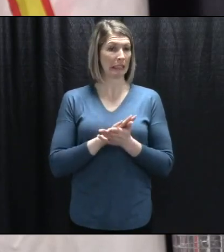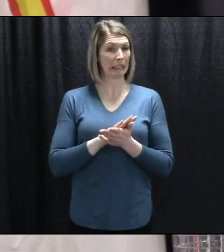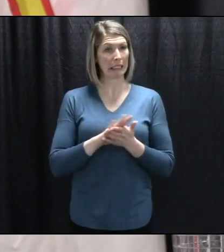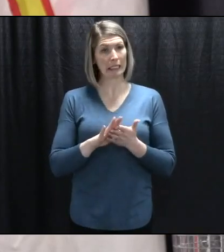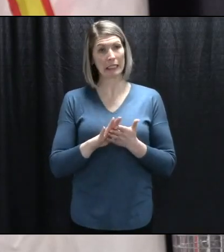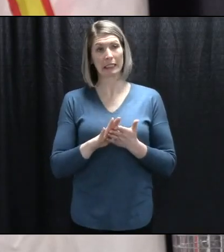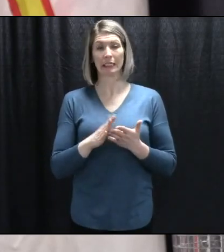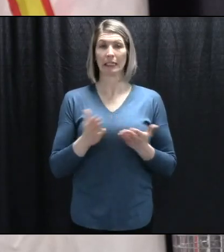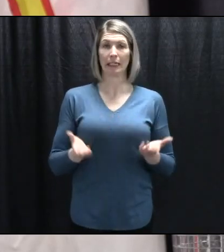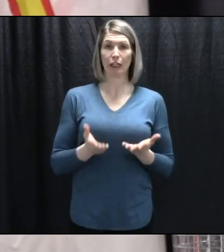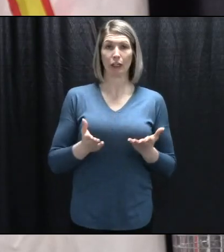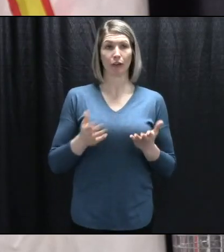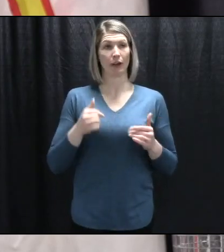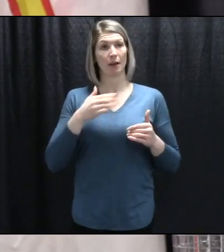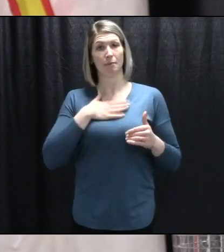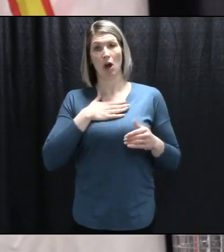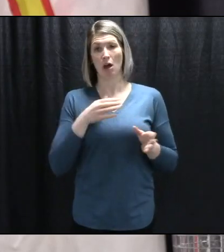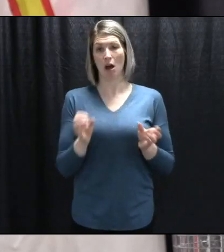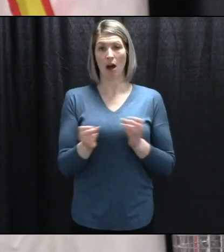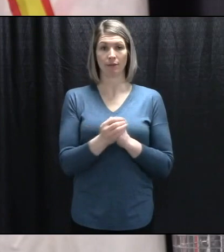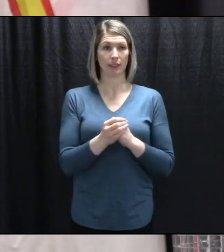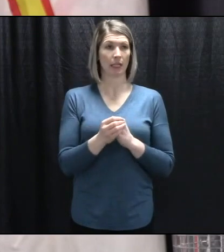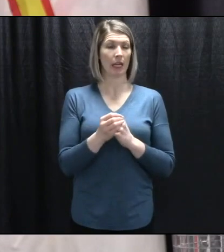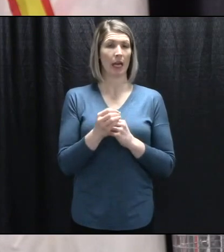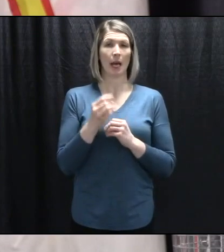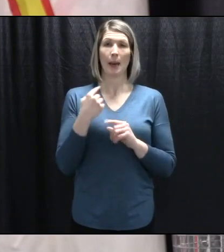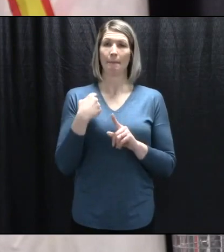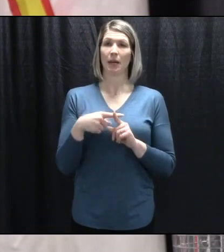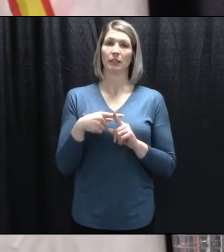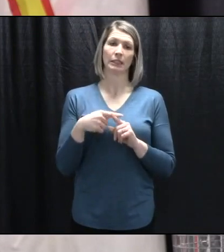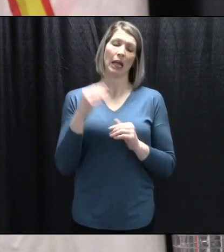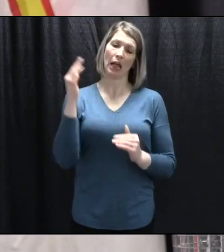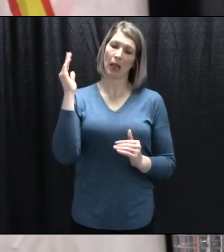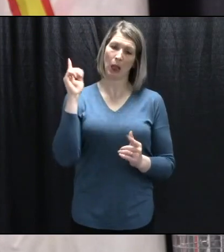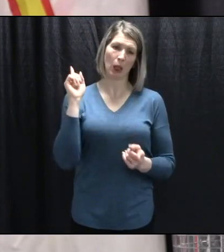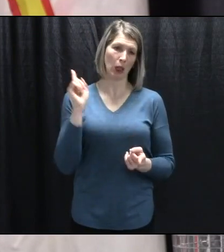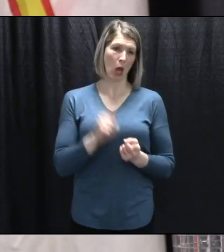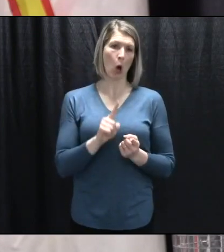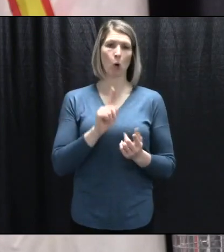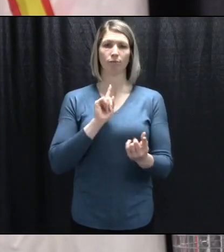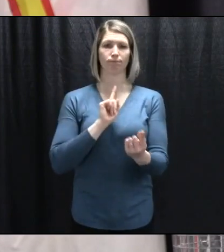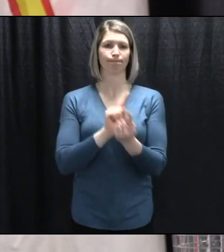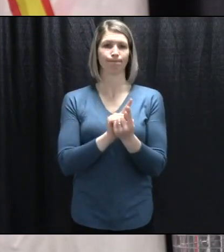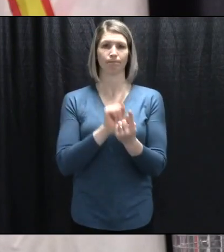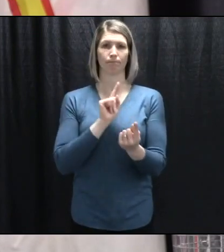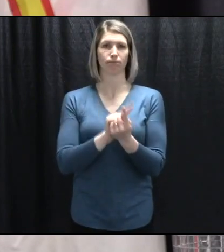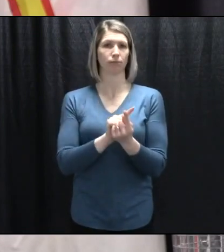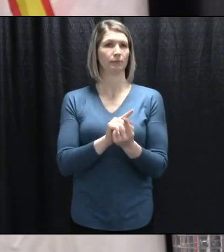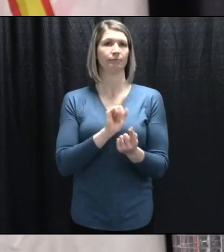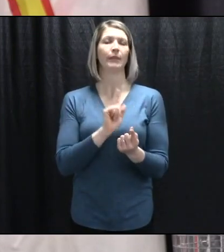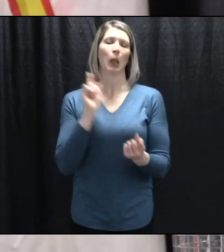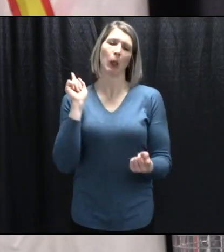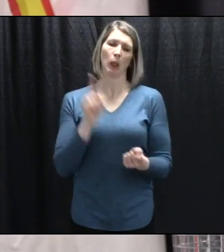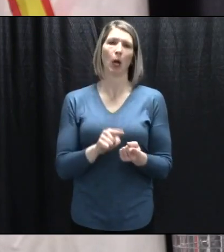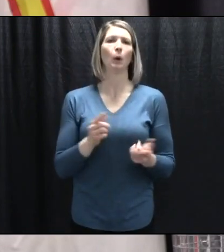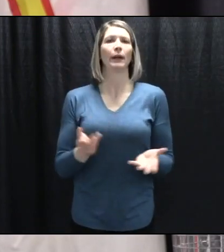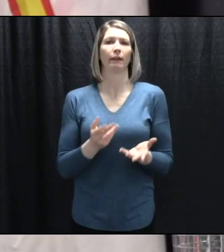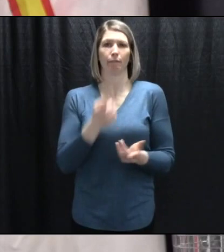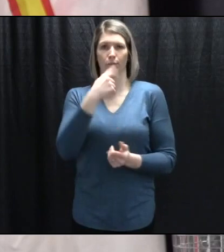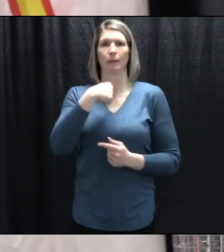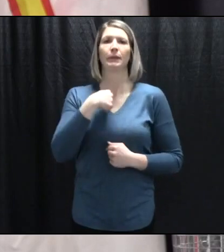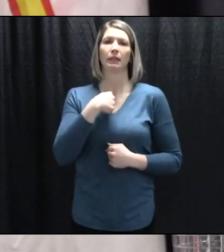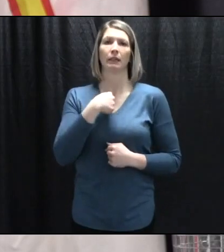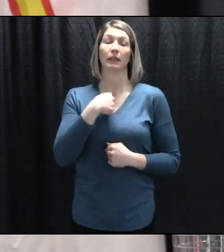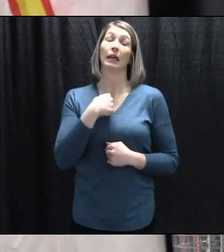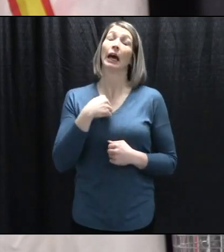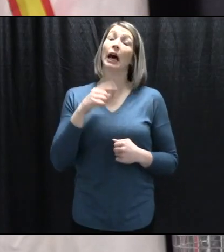work, with a very limited number of people that would work within government. So there's a time that you need to be able to, government continues the services